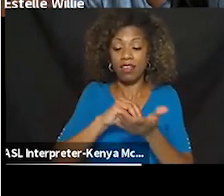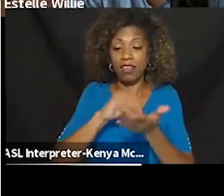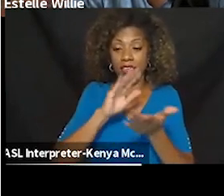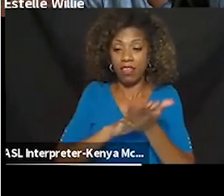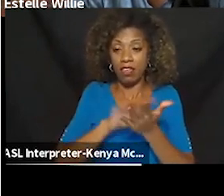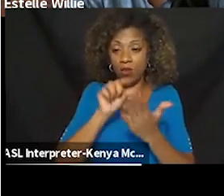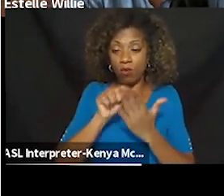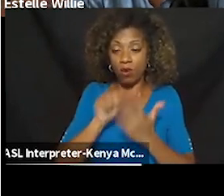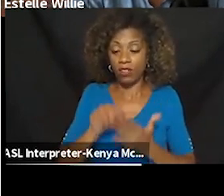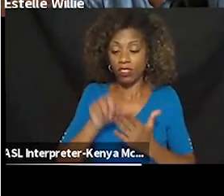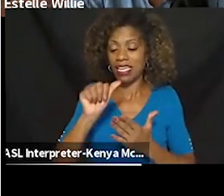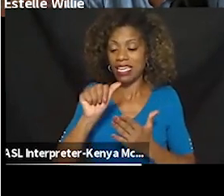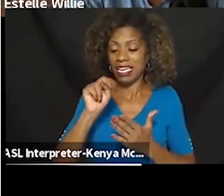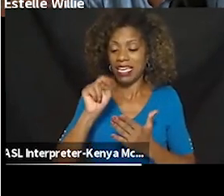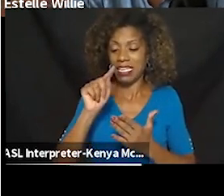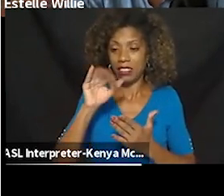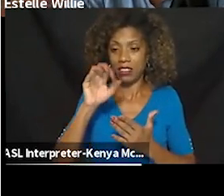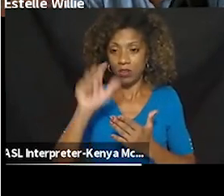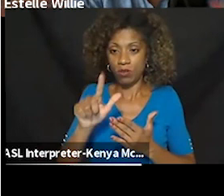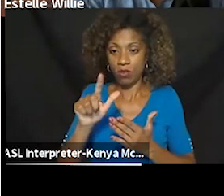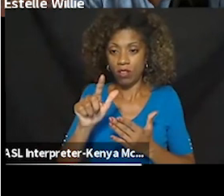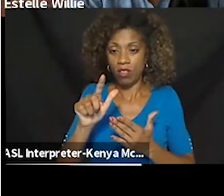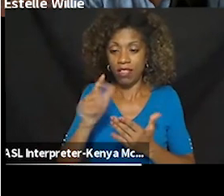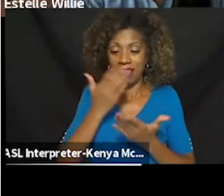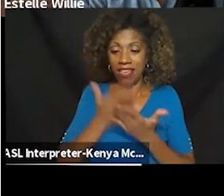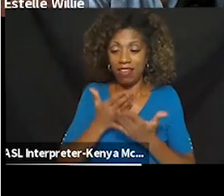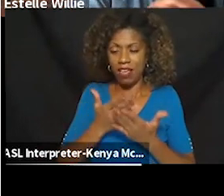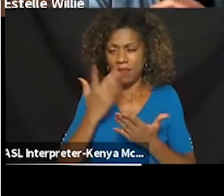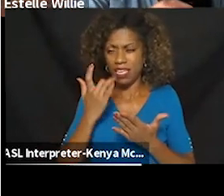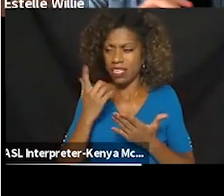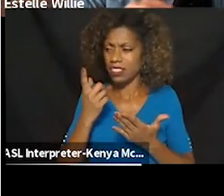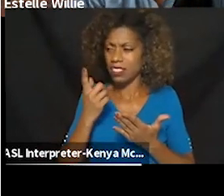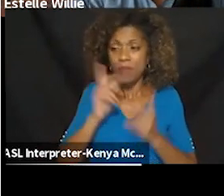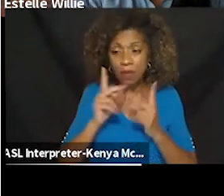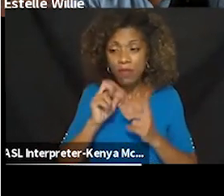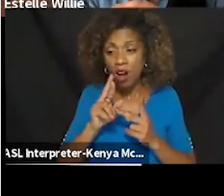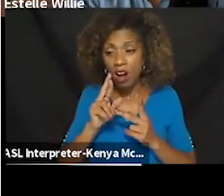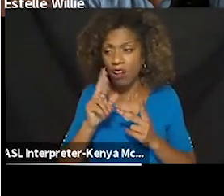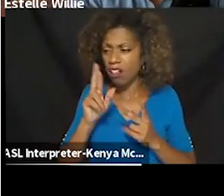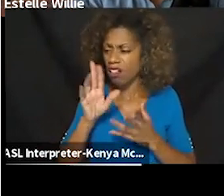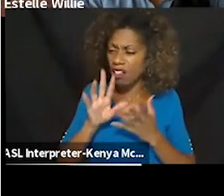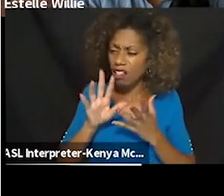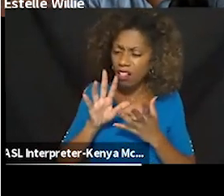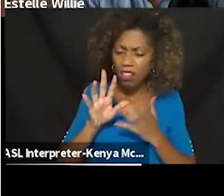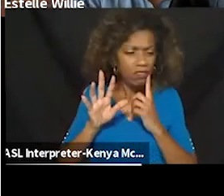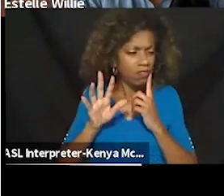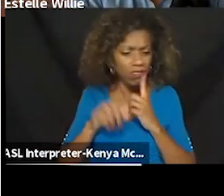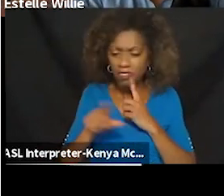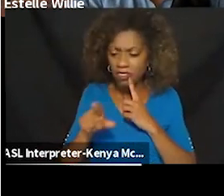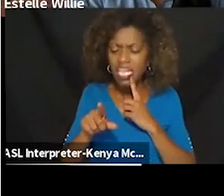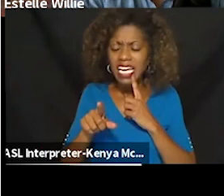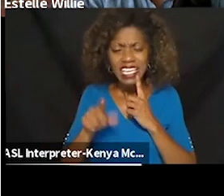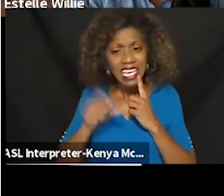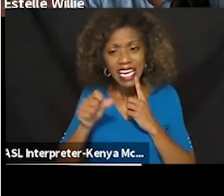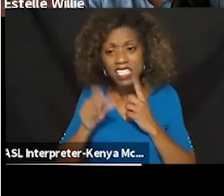experiences from our grantees who are like, people are confused. So when you're hearing things internally that